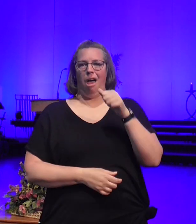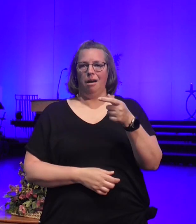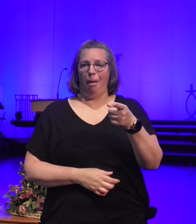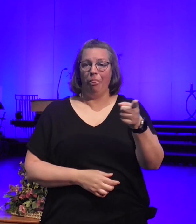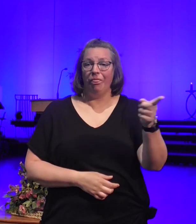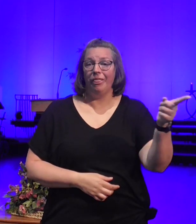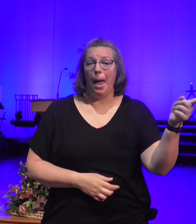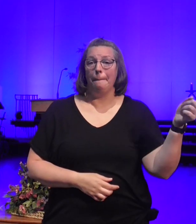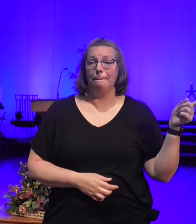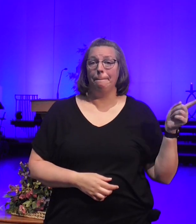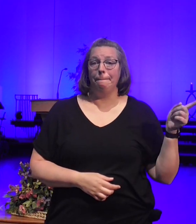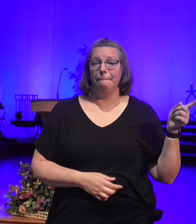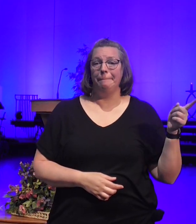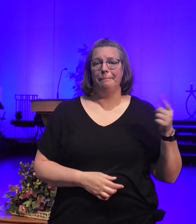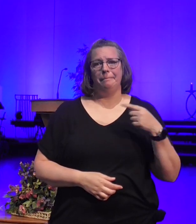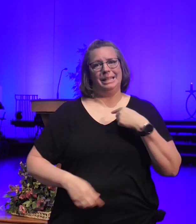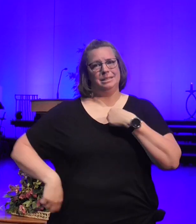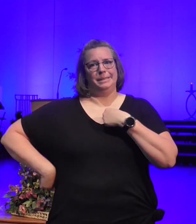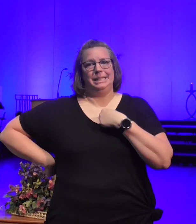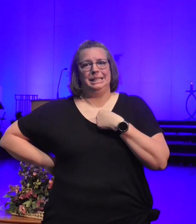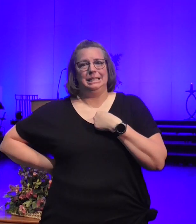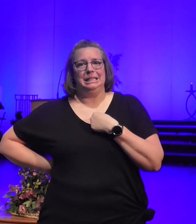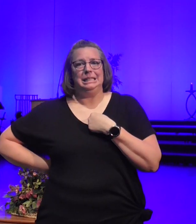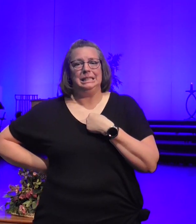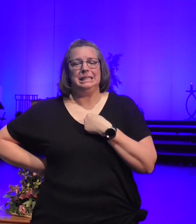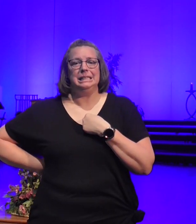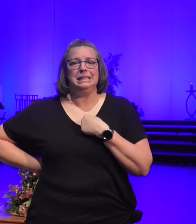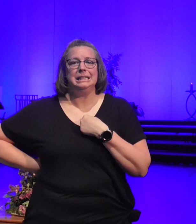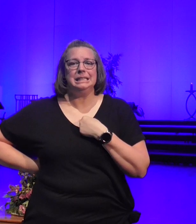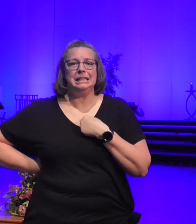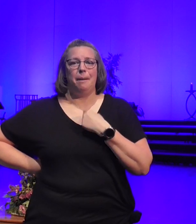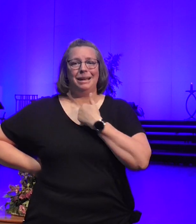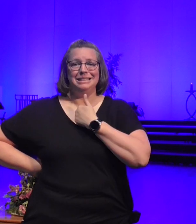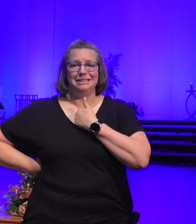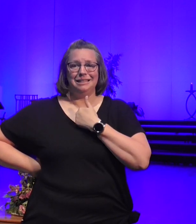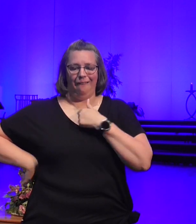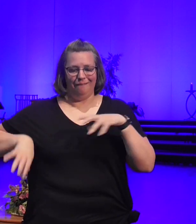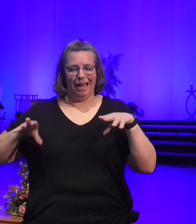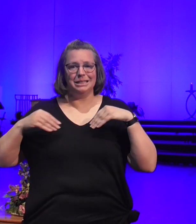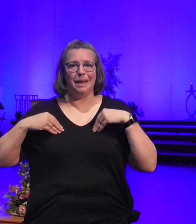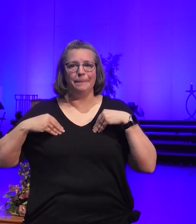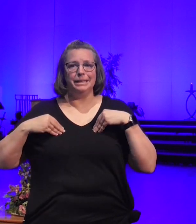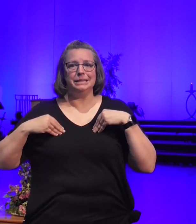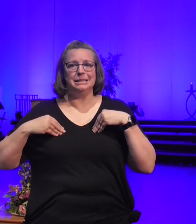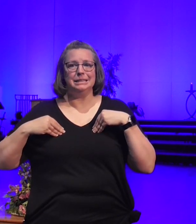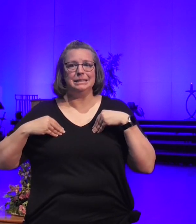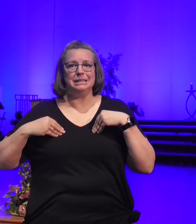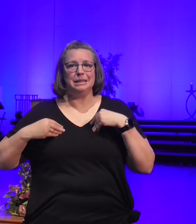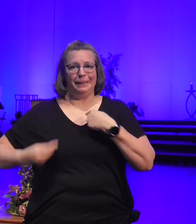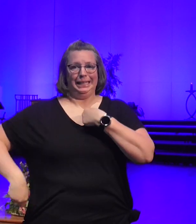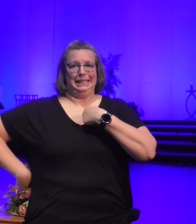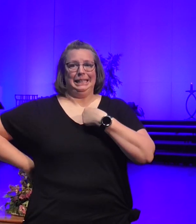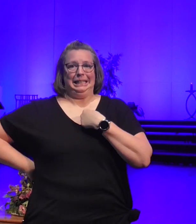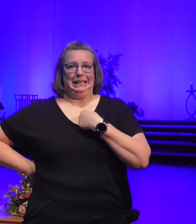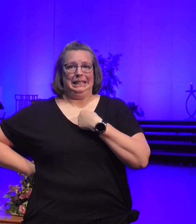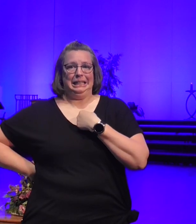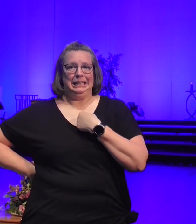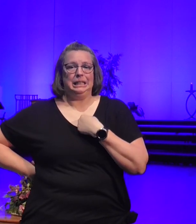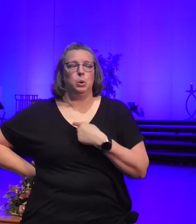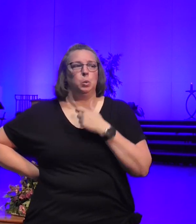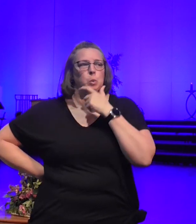it is about the levels of our self-acceptance? We get to consider that. And even when we've considered that and